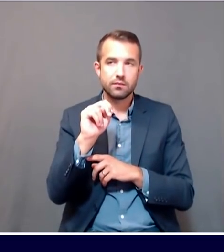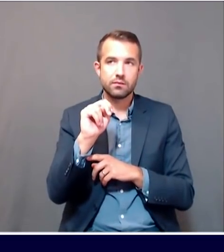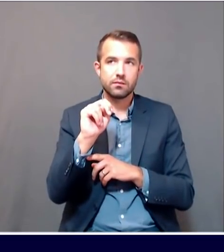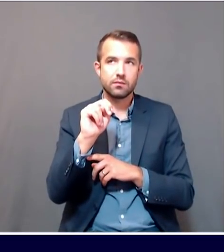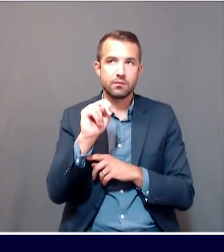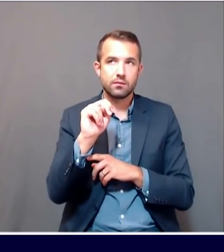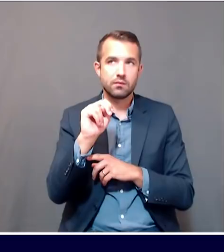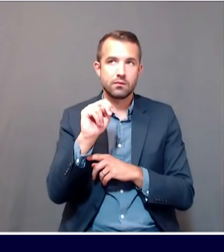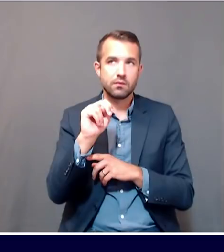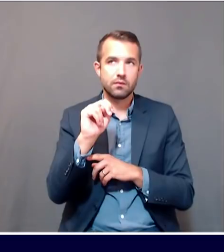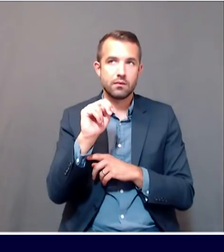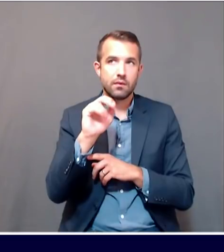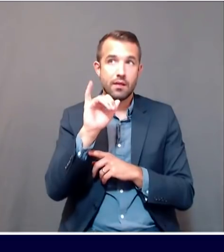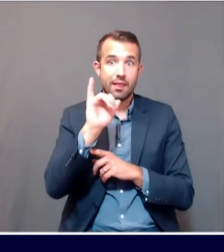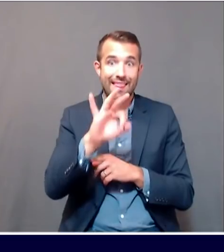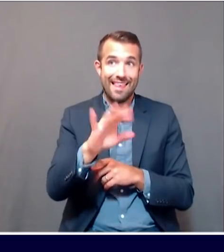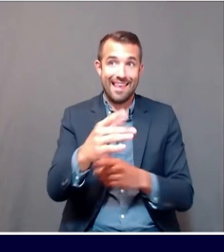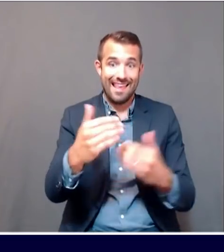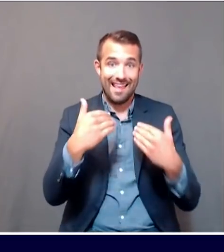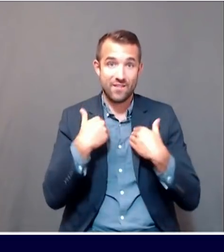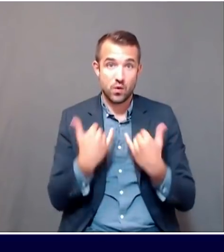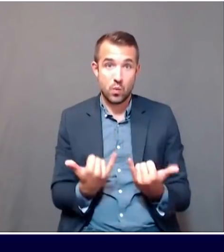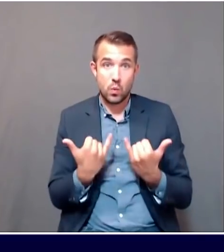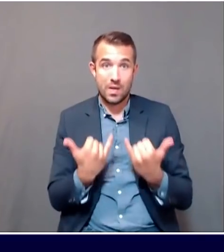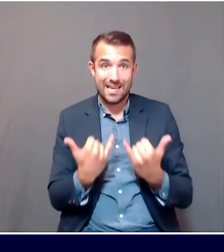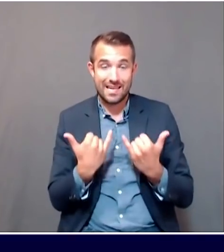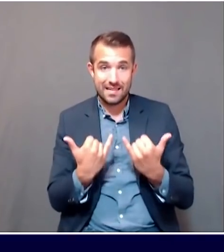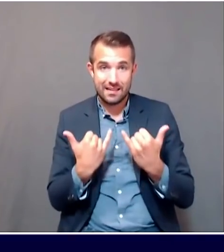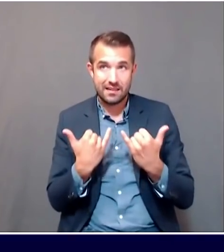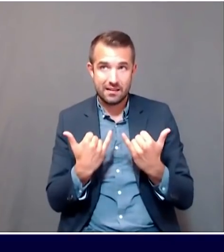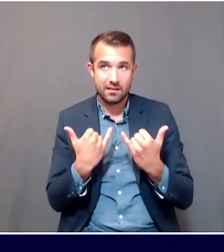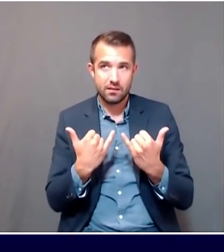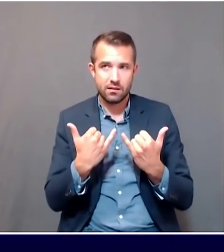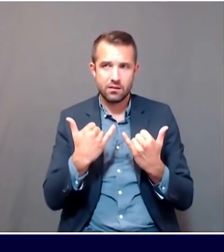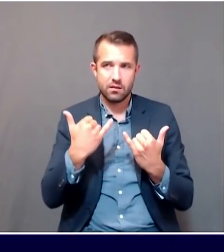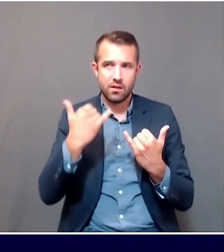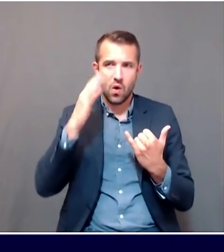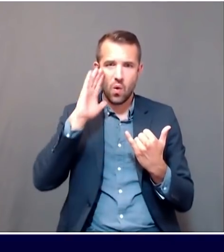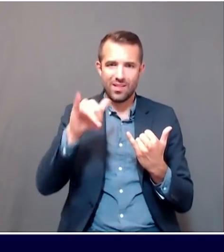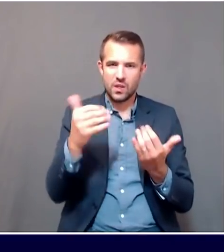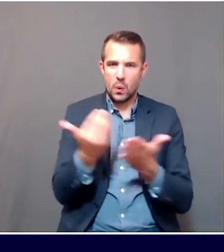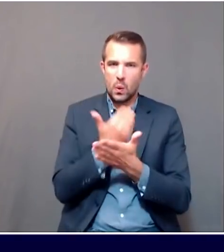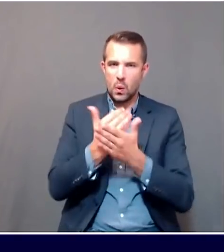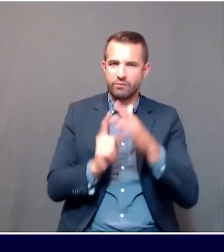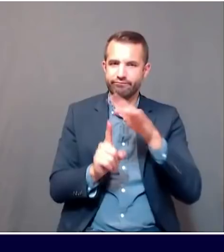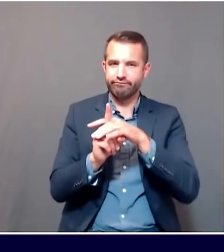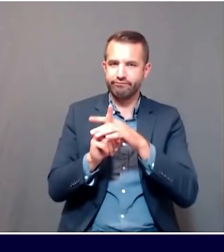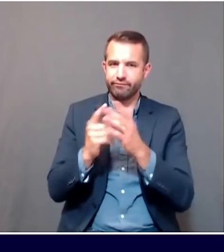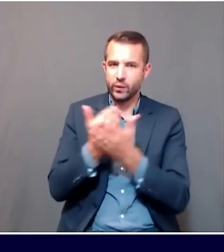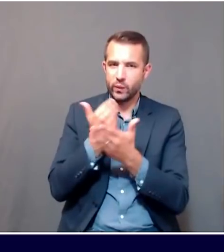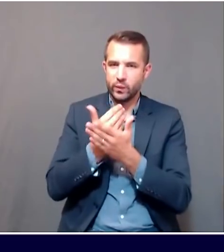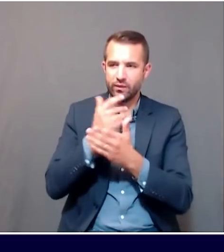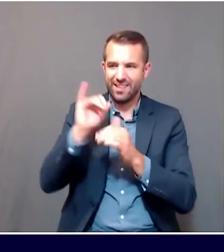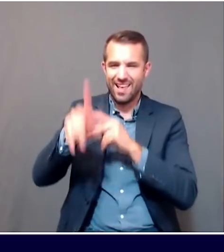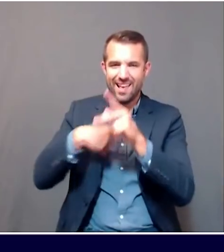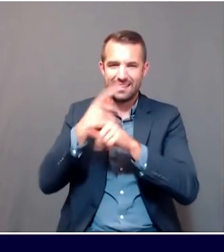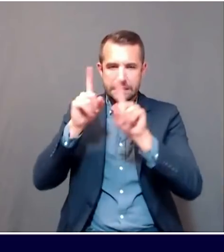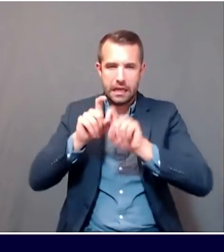fact that those tests are not 100% accurate or not as accurate as PCR tests, how are